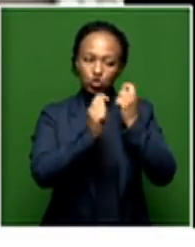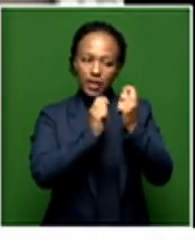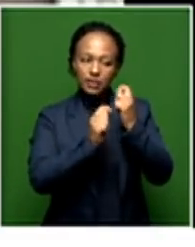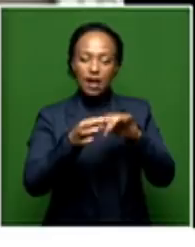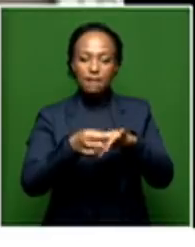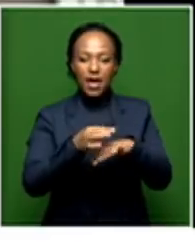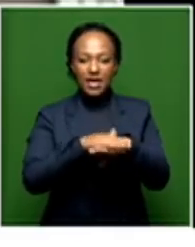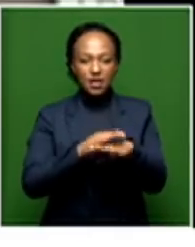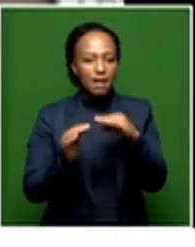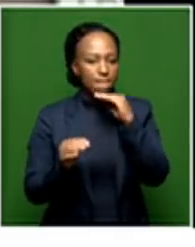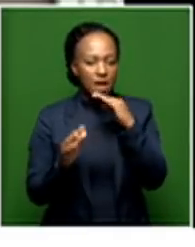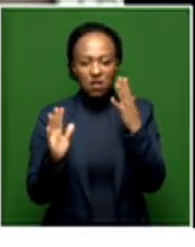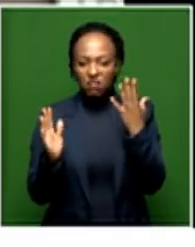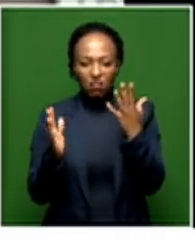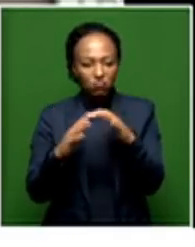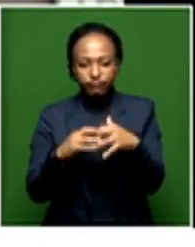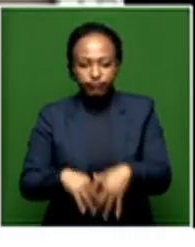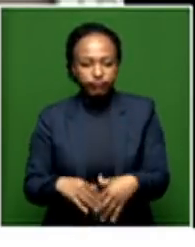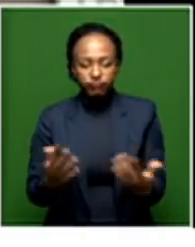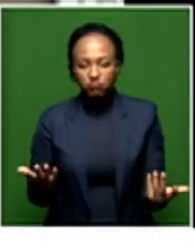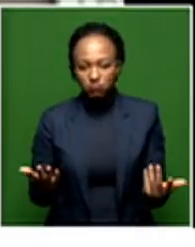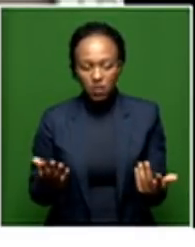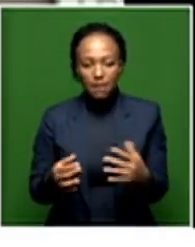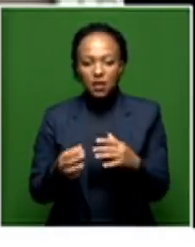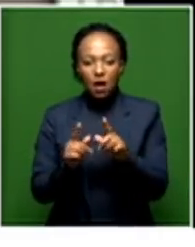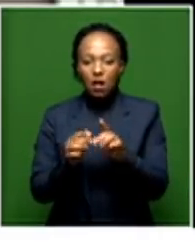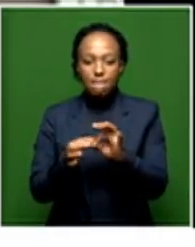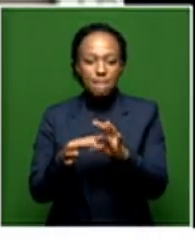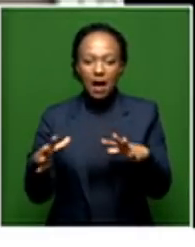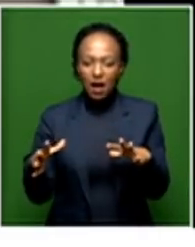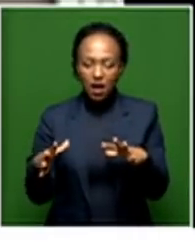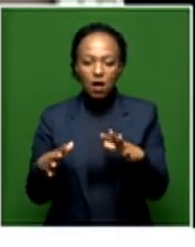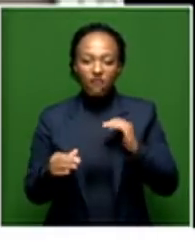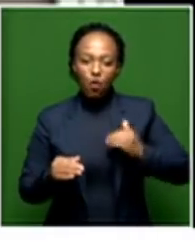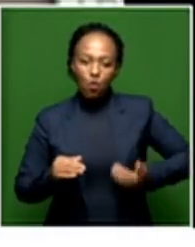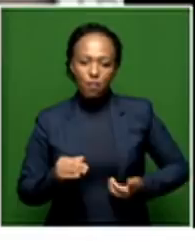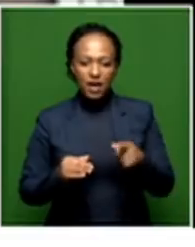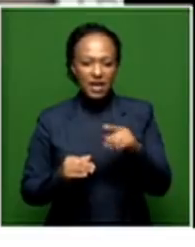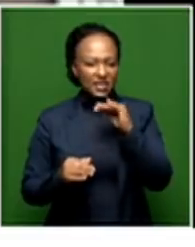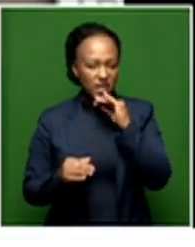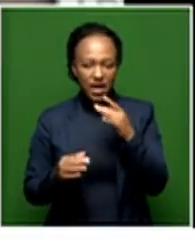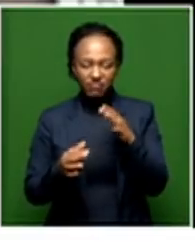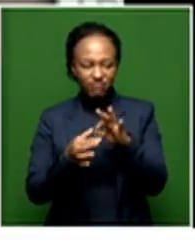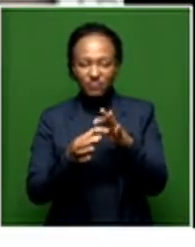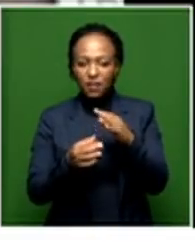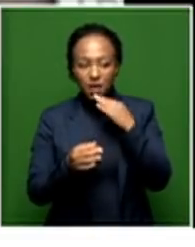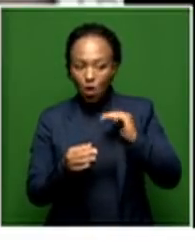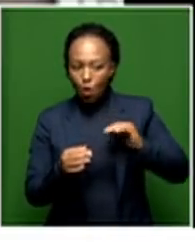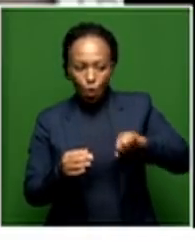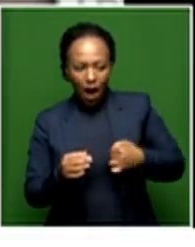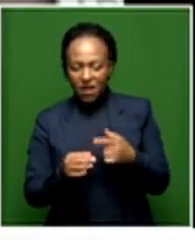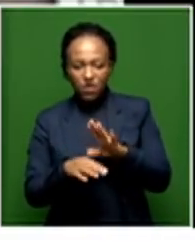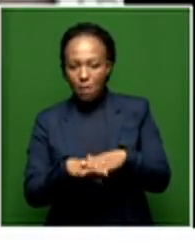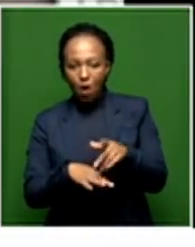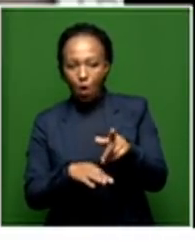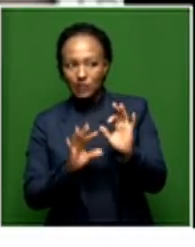nullified. We used to call, especially for the woman, would call them, they were called rather, the discarded wives. So that